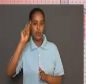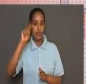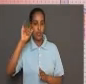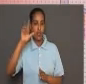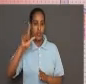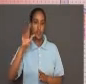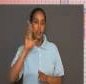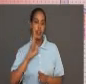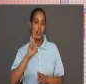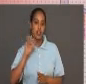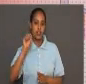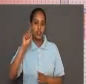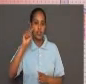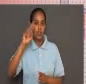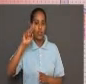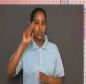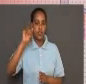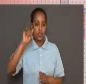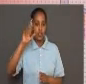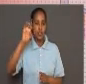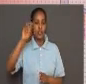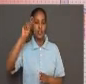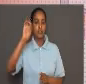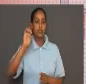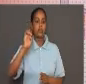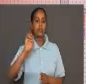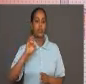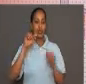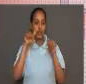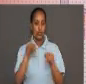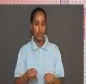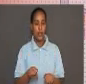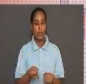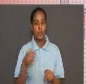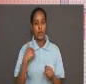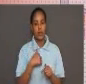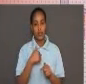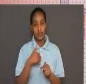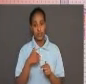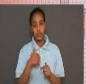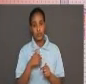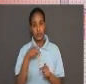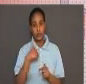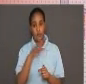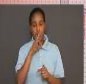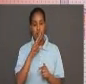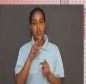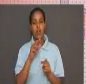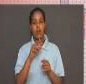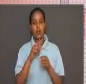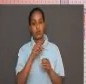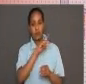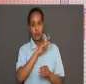and styrene butadiene. Today, we are going to learn about the